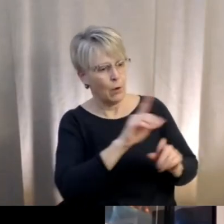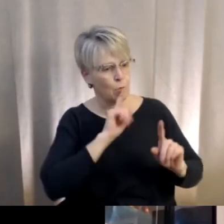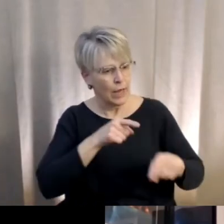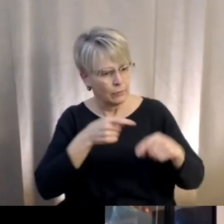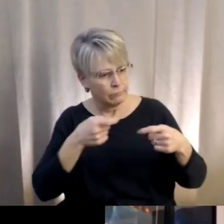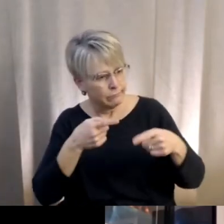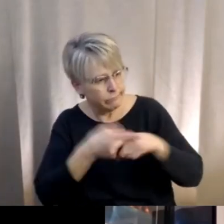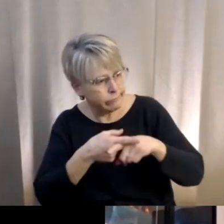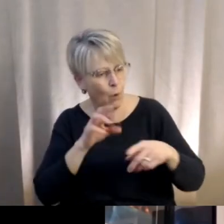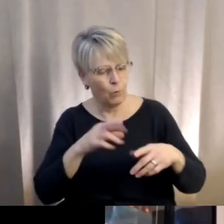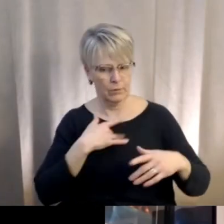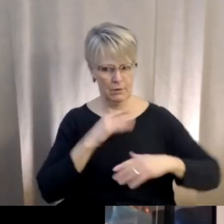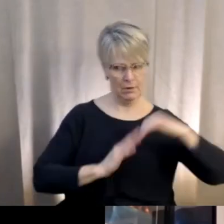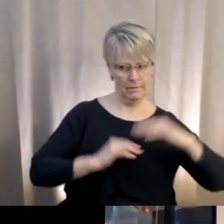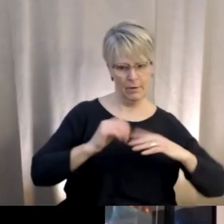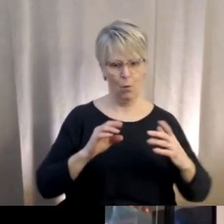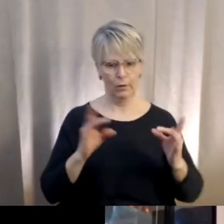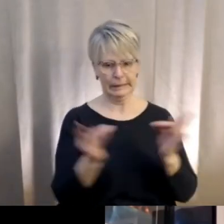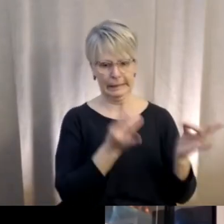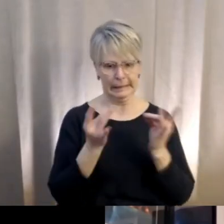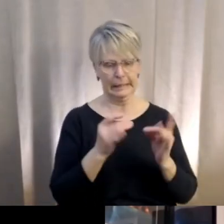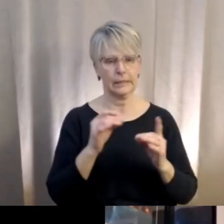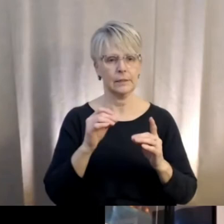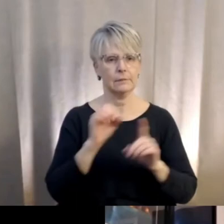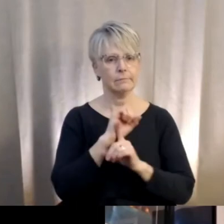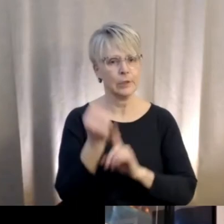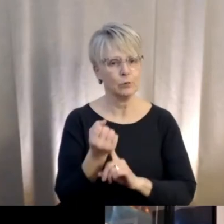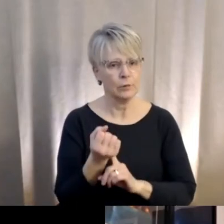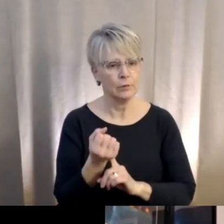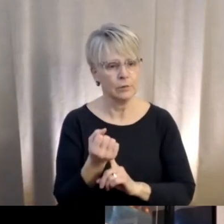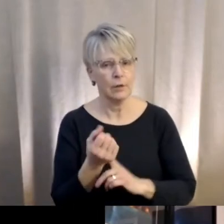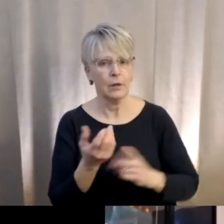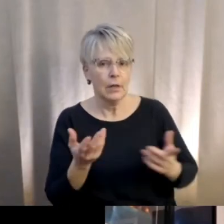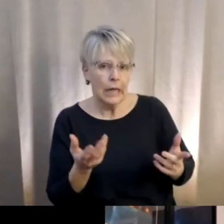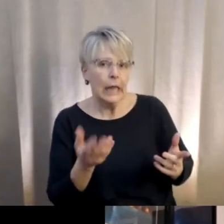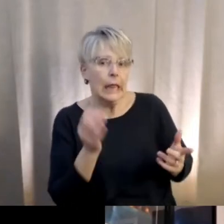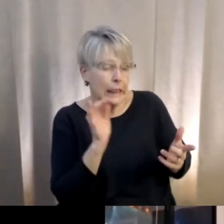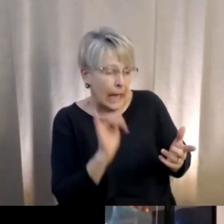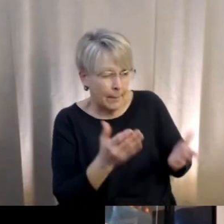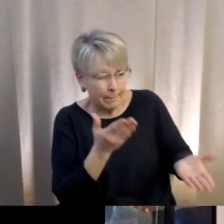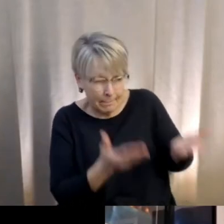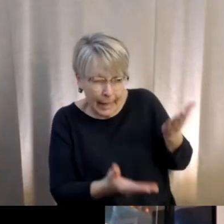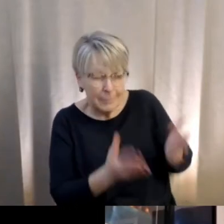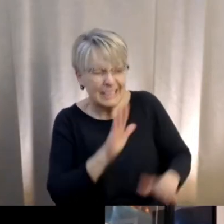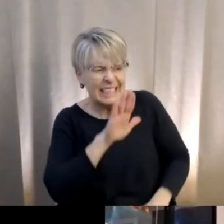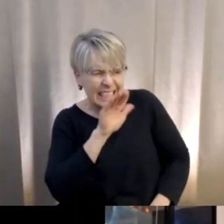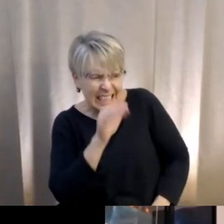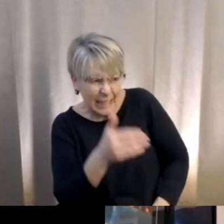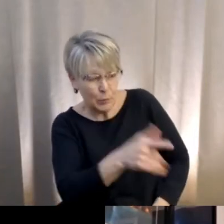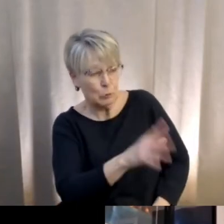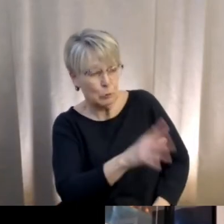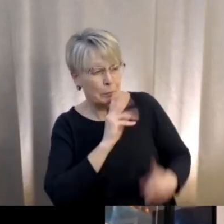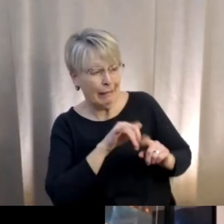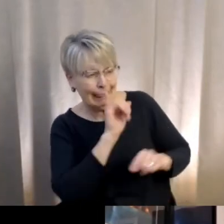or difficult scenarios. So that would be basically kind of what it sounds like you might be looking